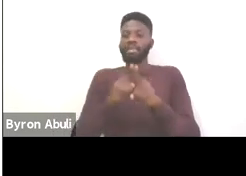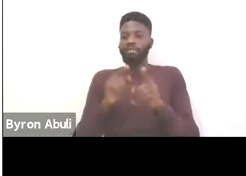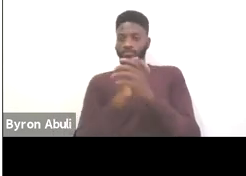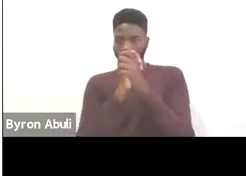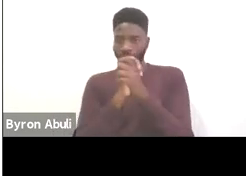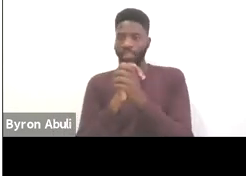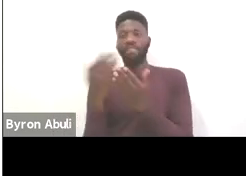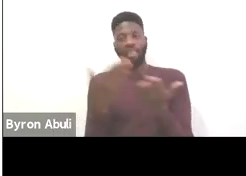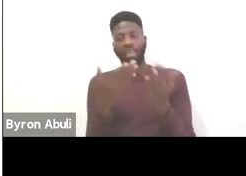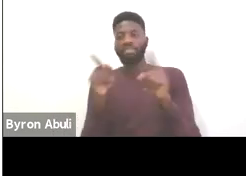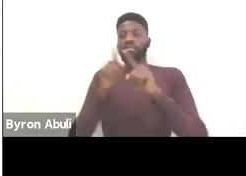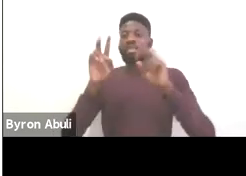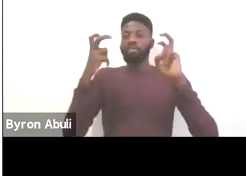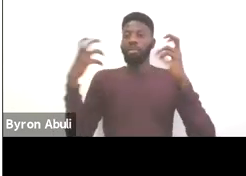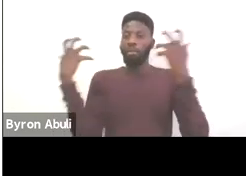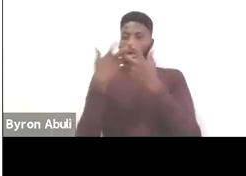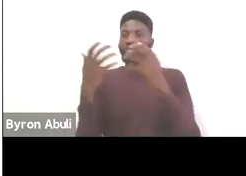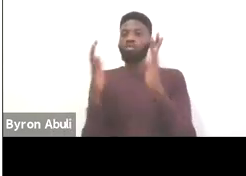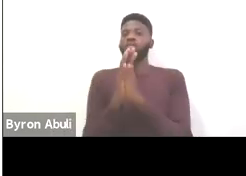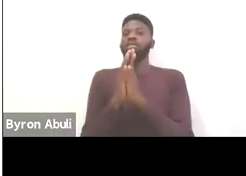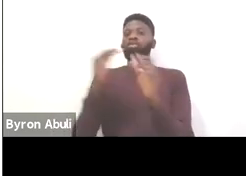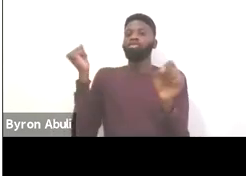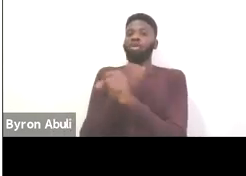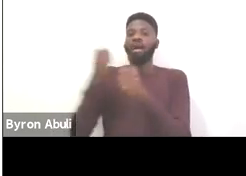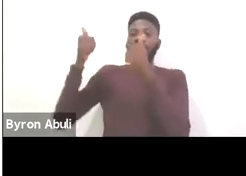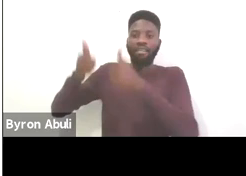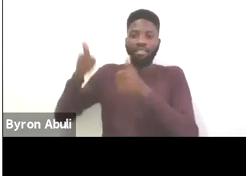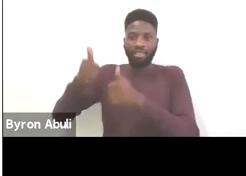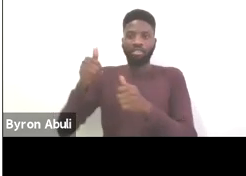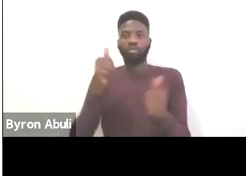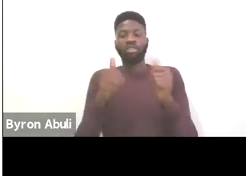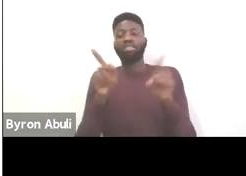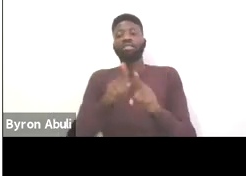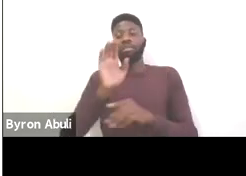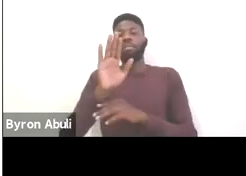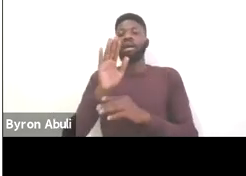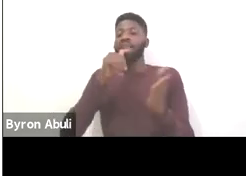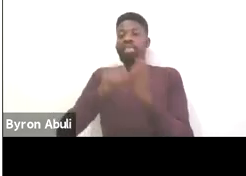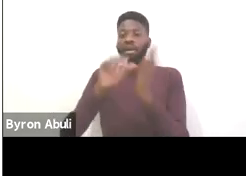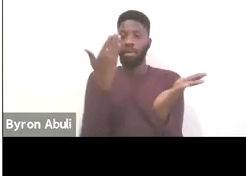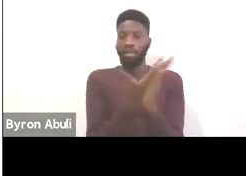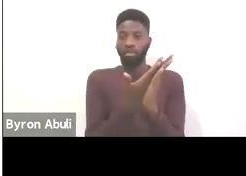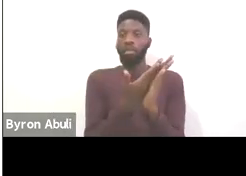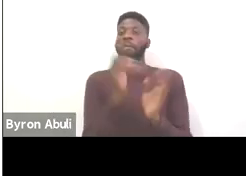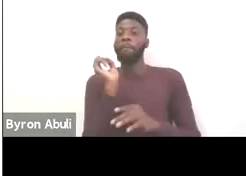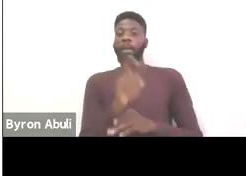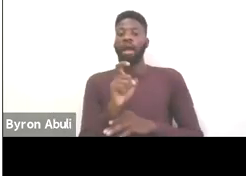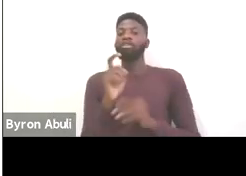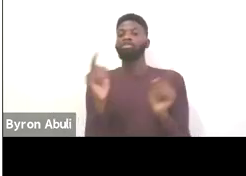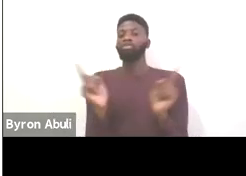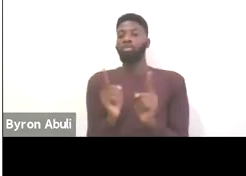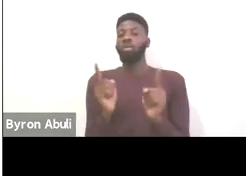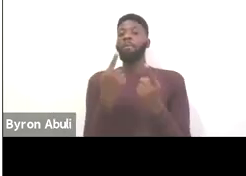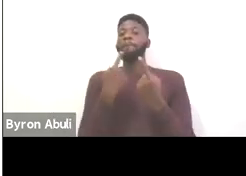is relevant to what the advertiser has said. We also say that your cover letter should be brief, but very